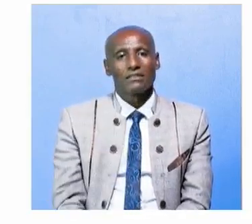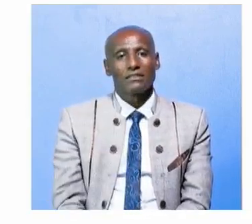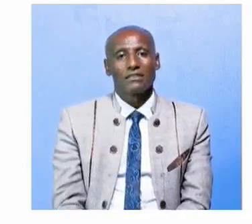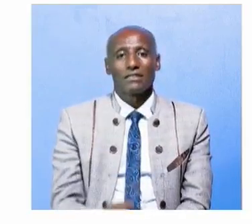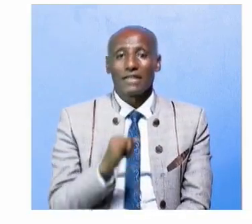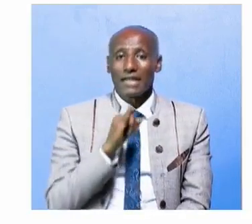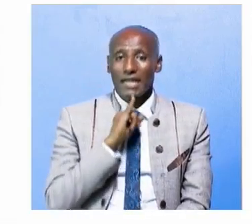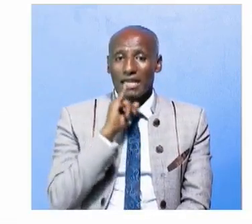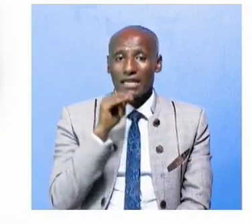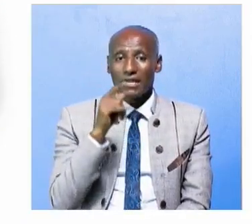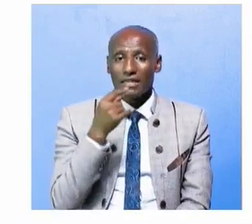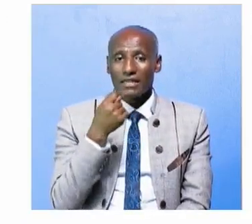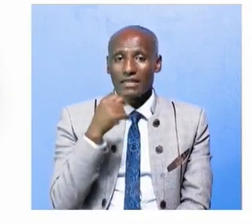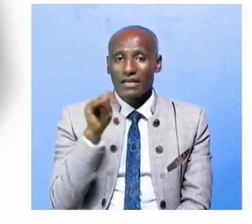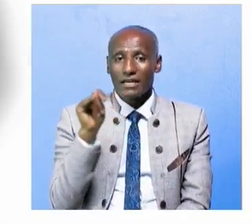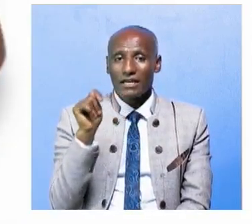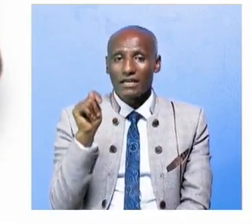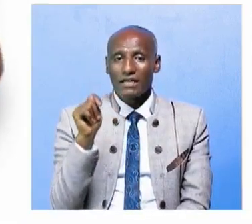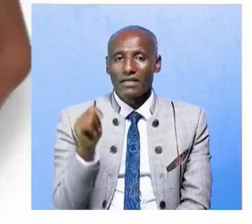is